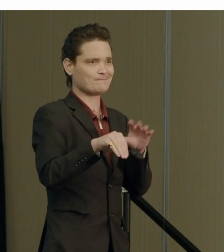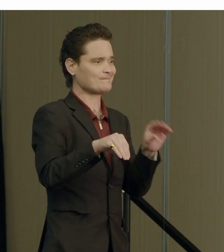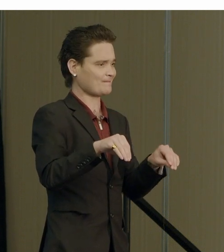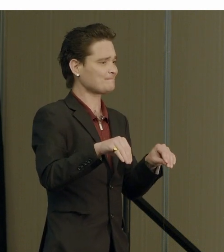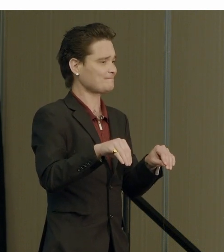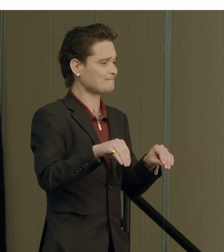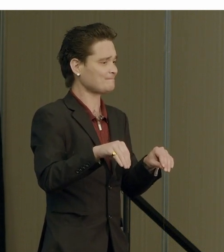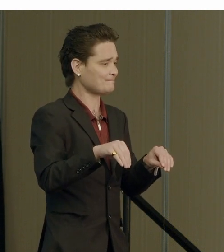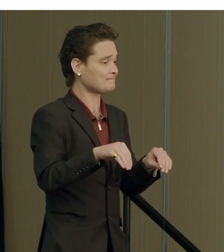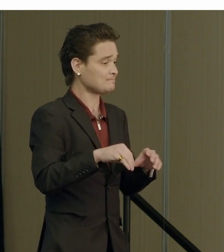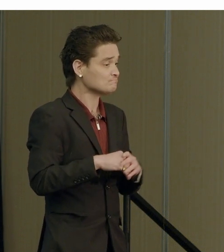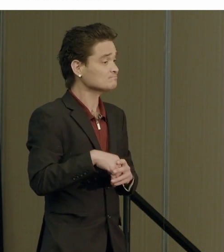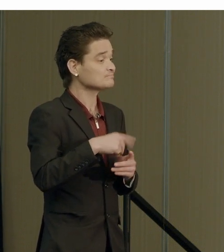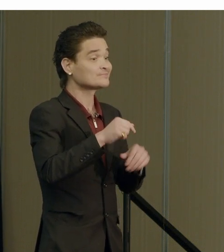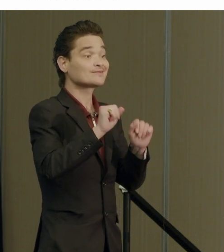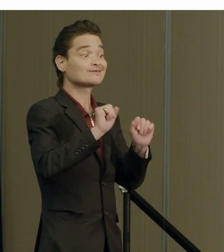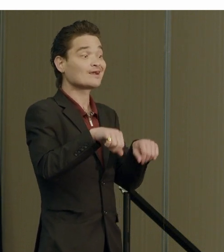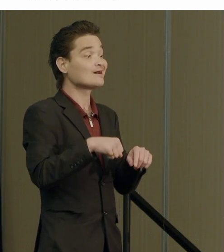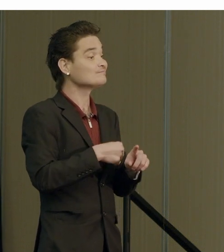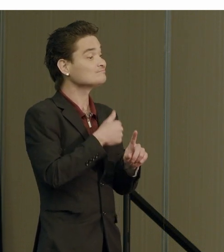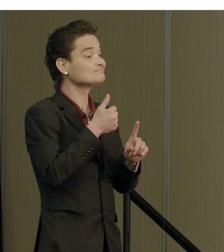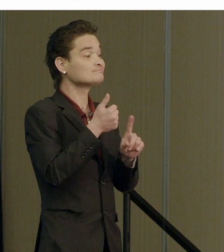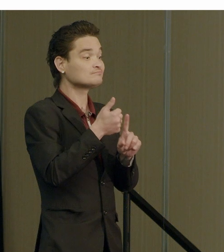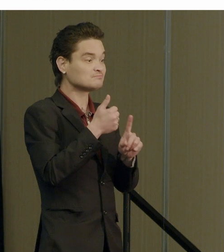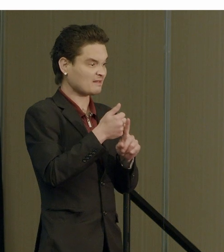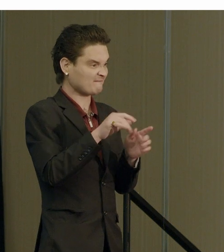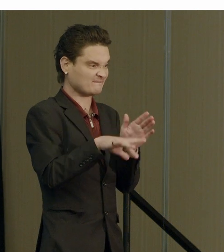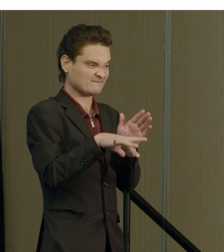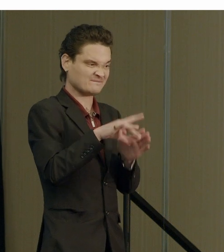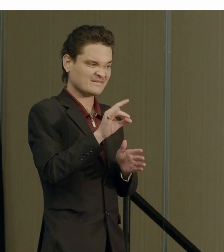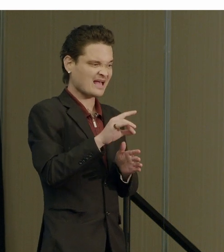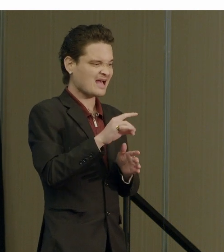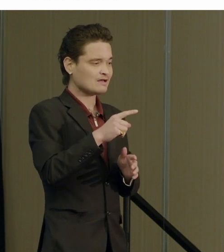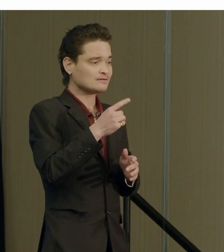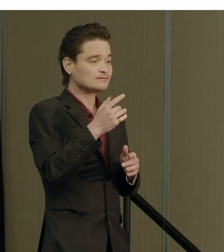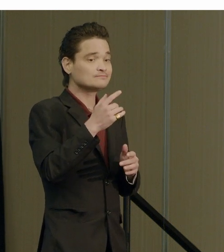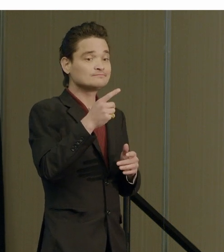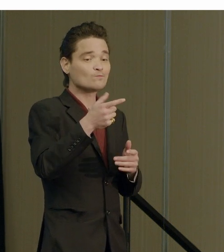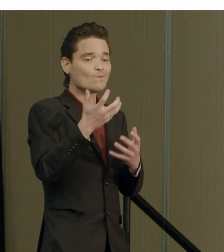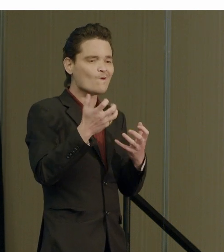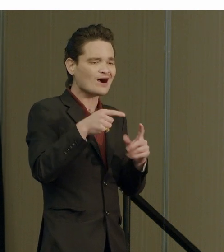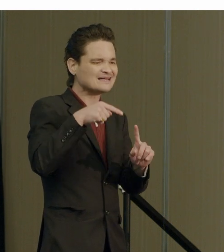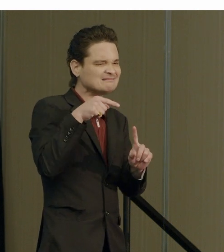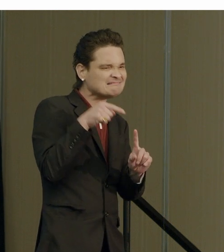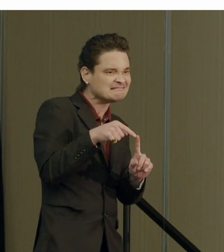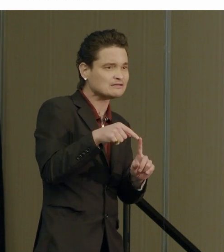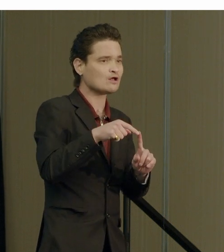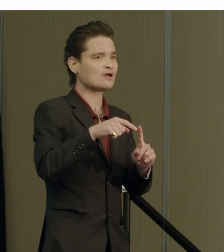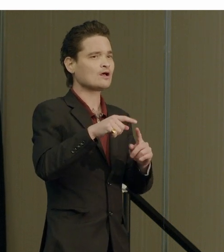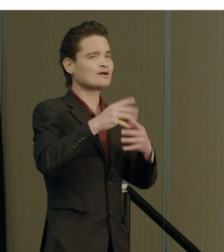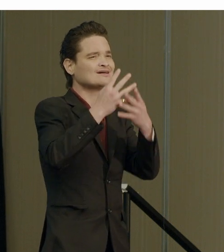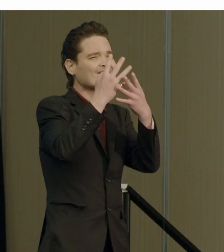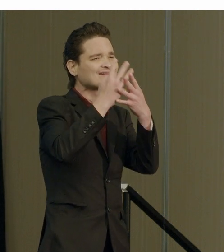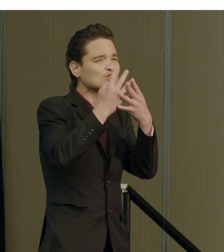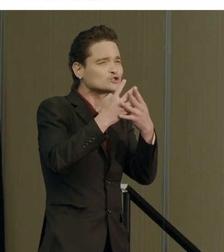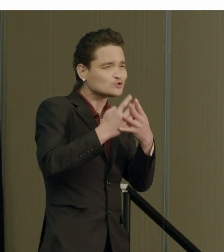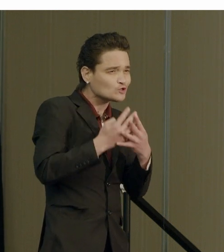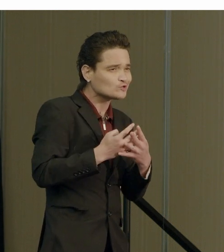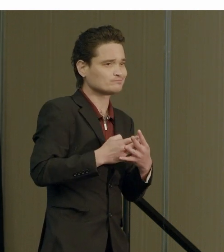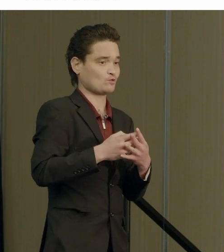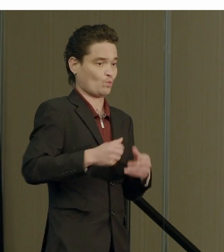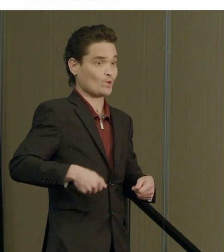just wheelchair-accessible restaurants. So we're really excited to continue bringing filtering and searching capabilities that highlight